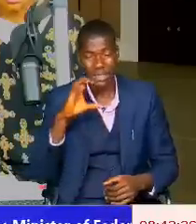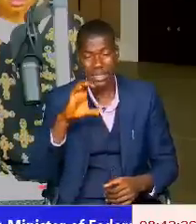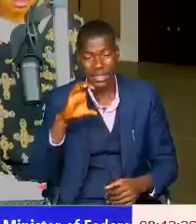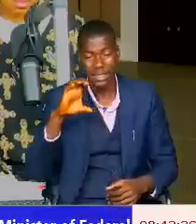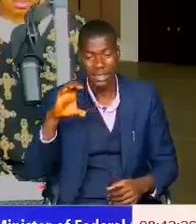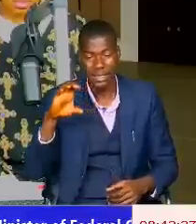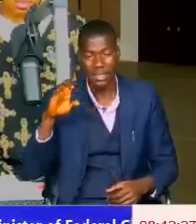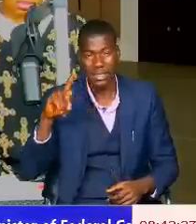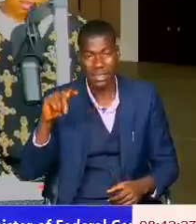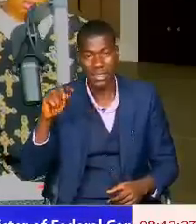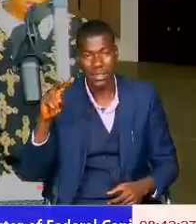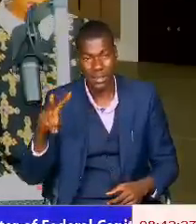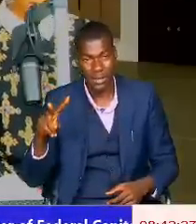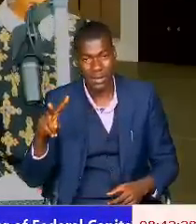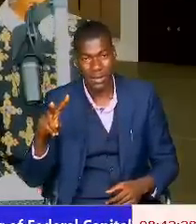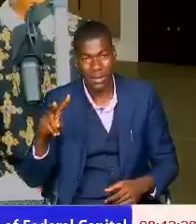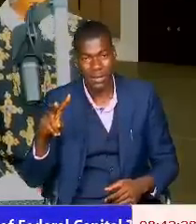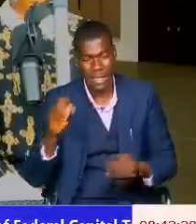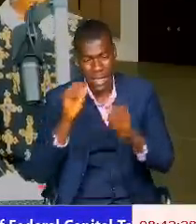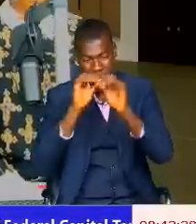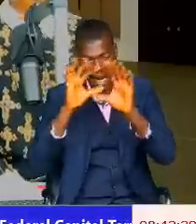business doing banking business.